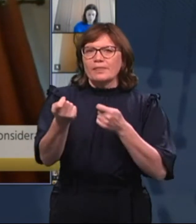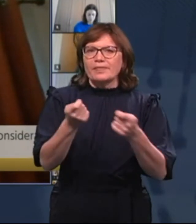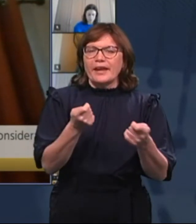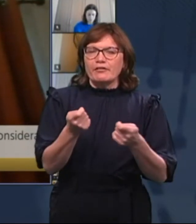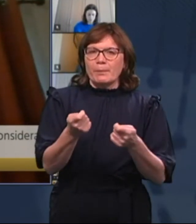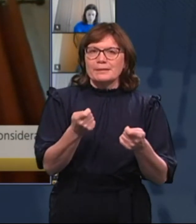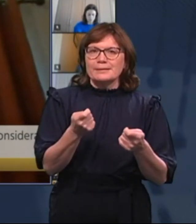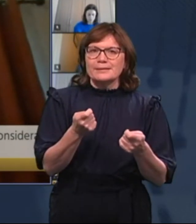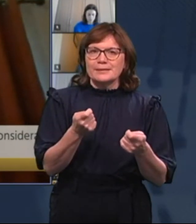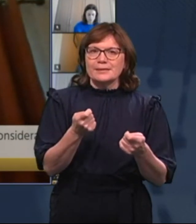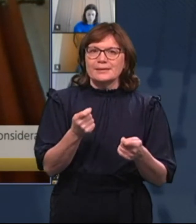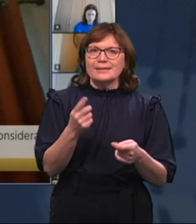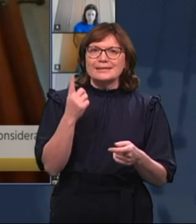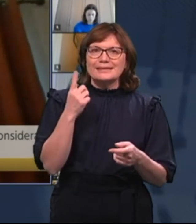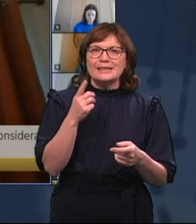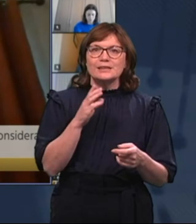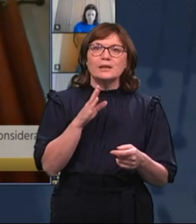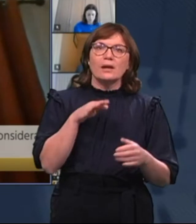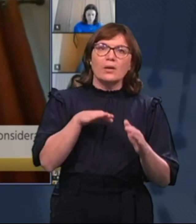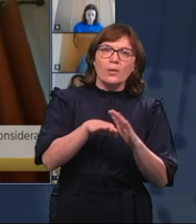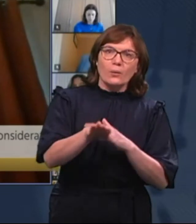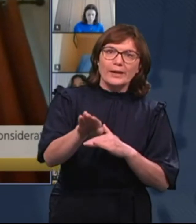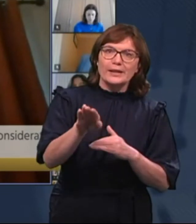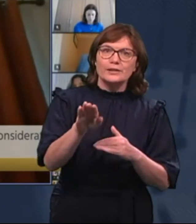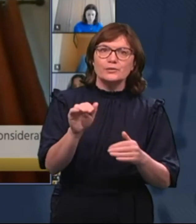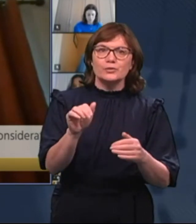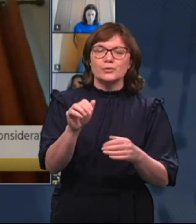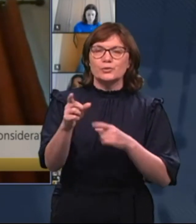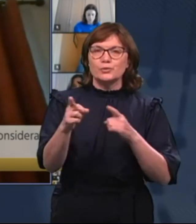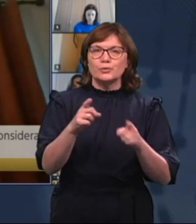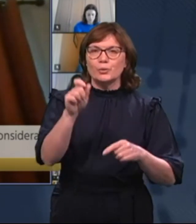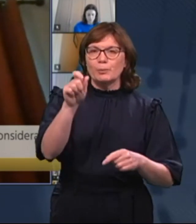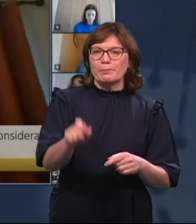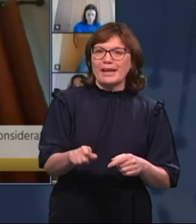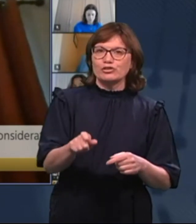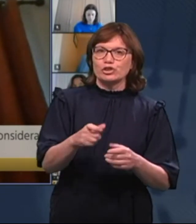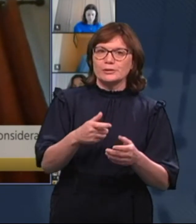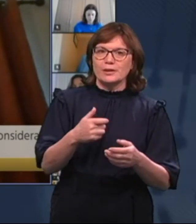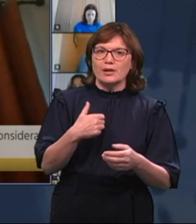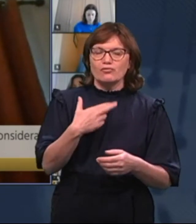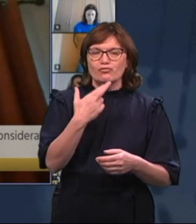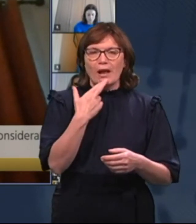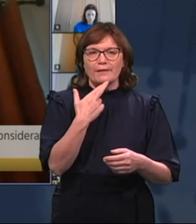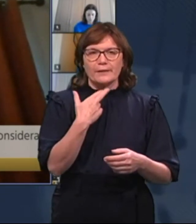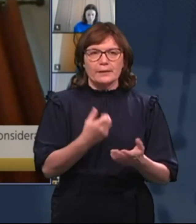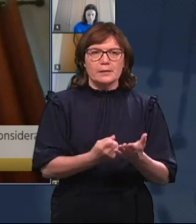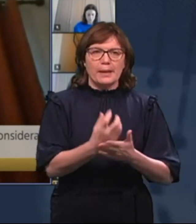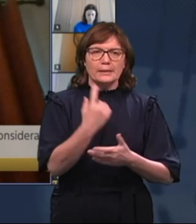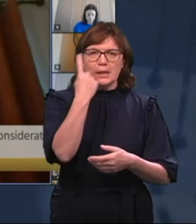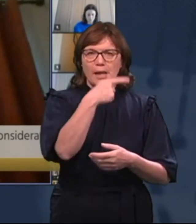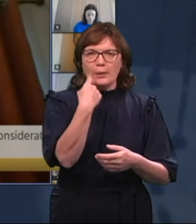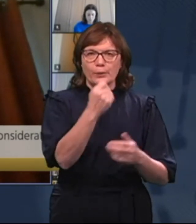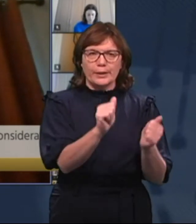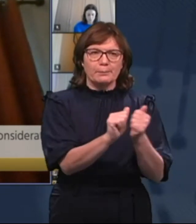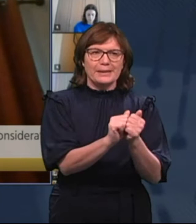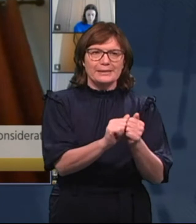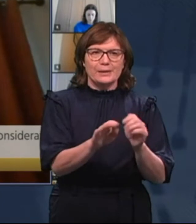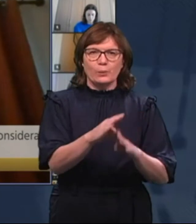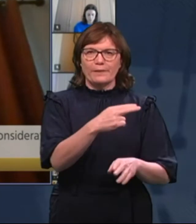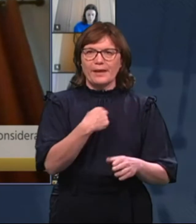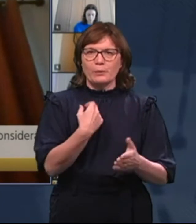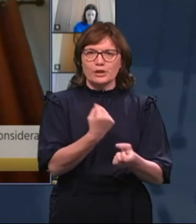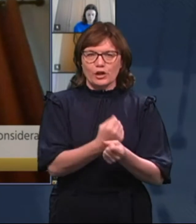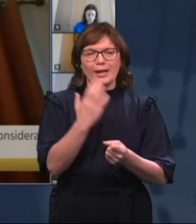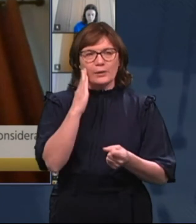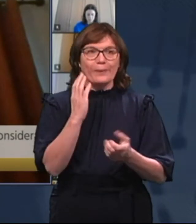out doing physiotherapy with a patient than spending time doing an hour's meeting with our son. I understand